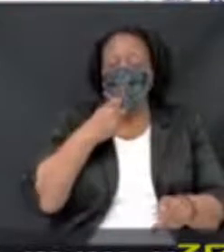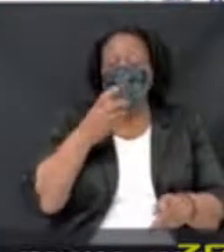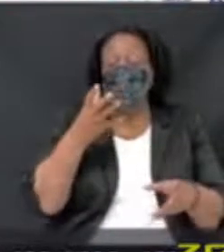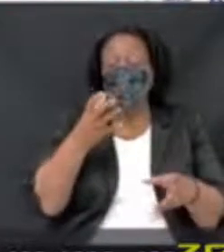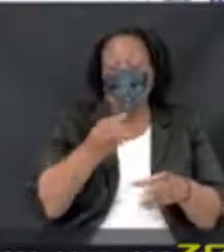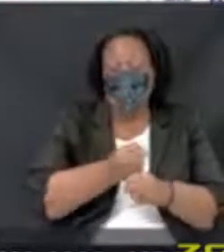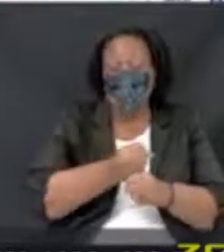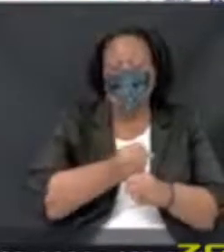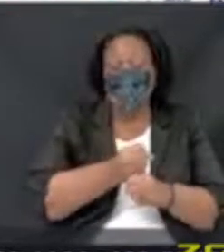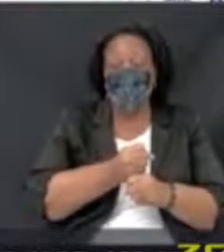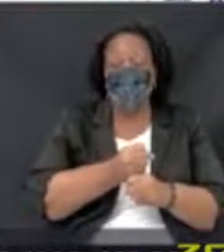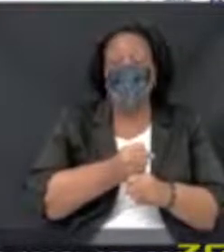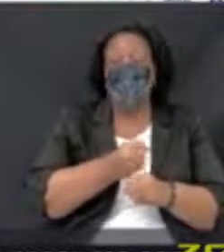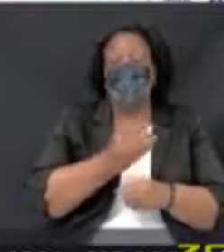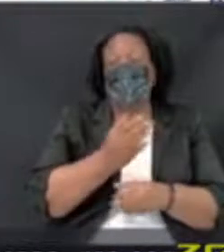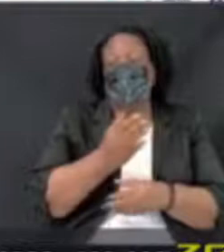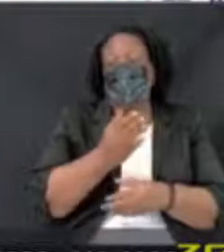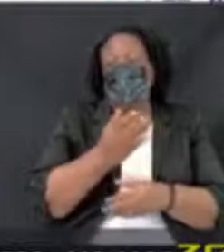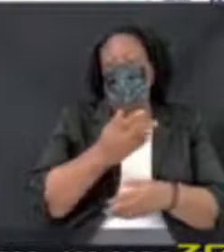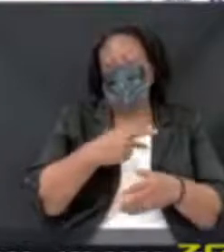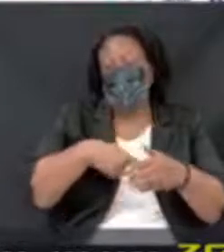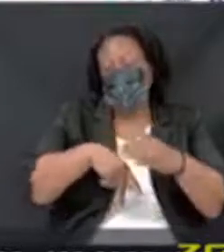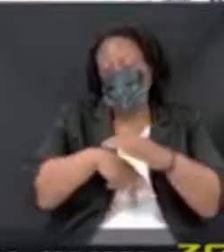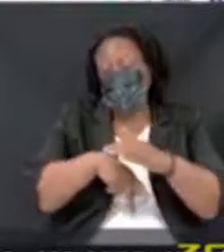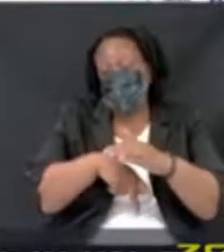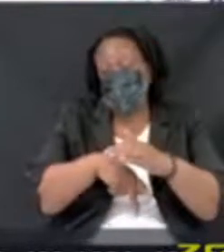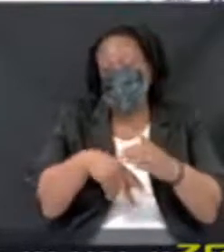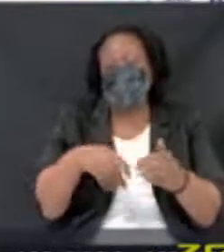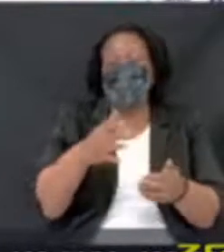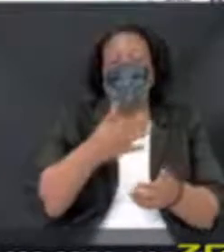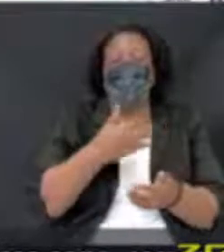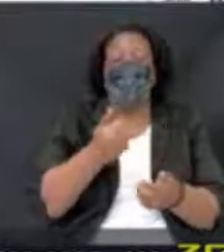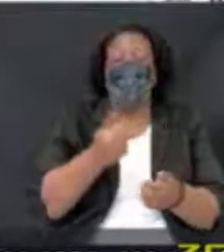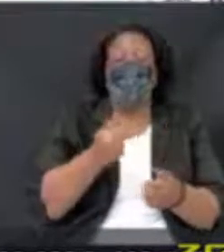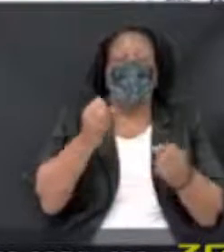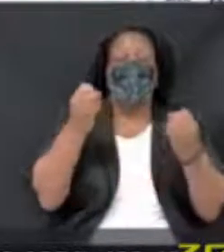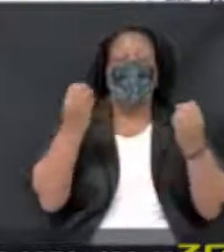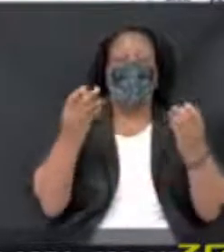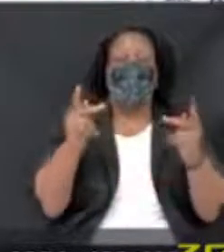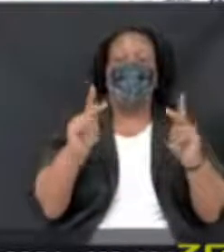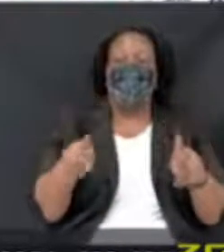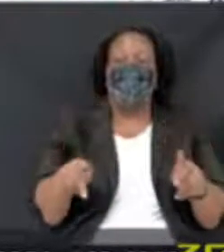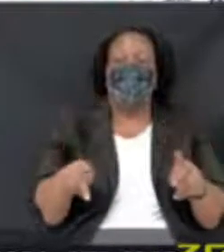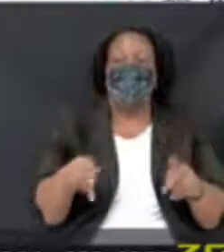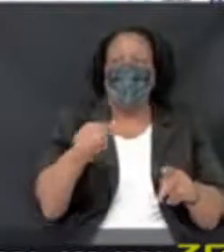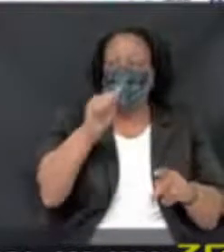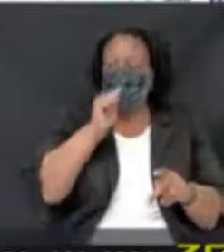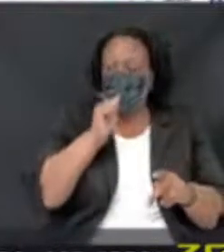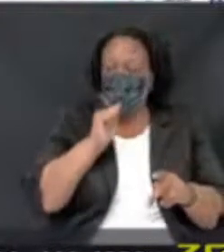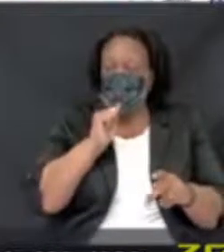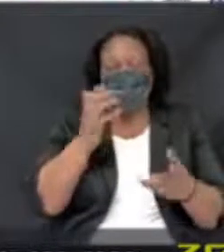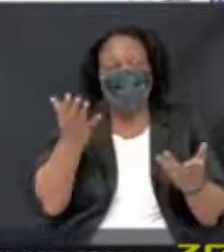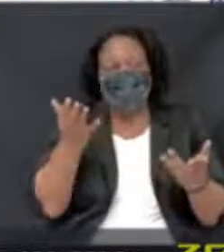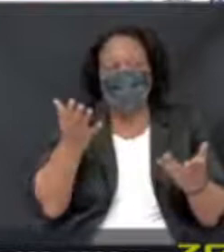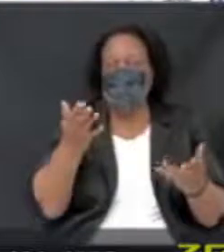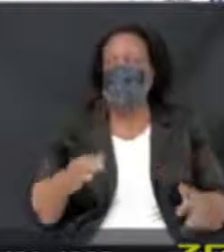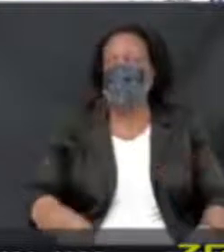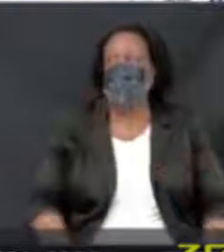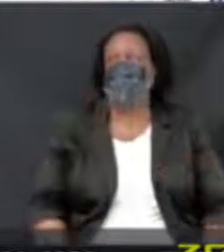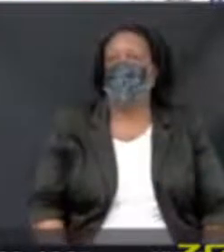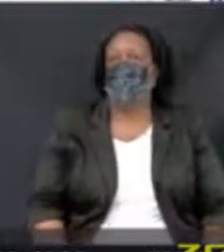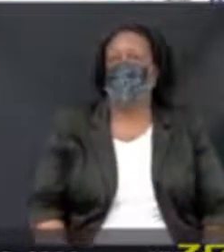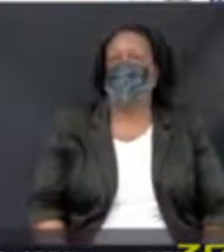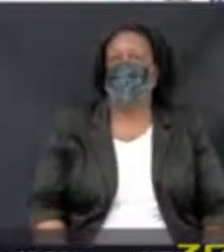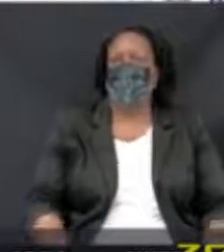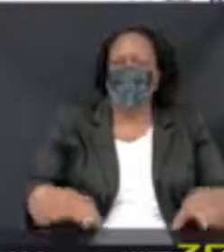it be private or public agencies, meaning government agencies. So what are some of the responsibilities of the National COVID-19